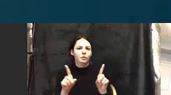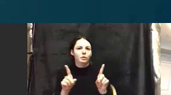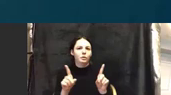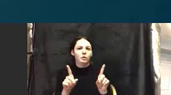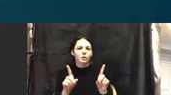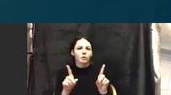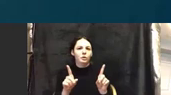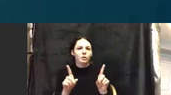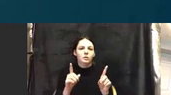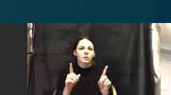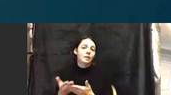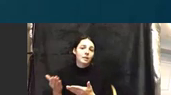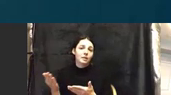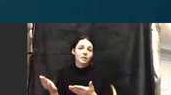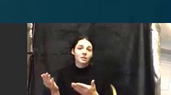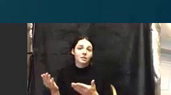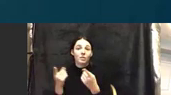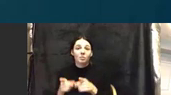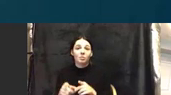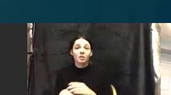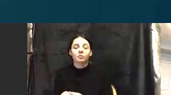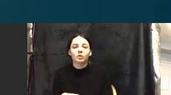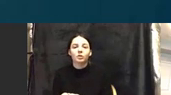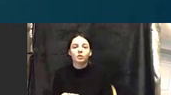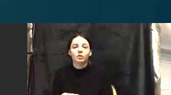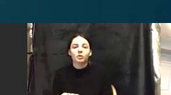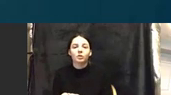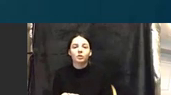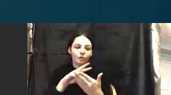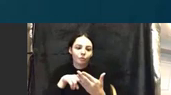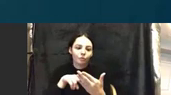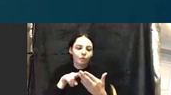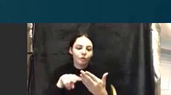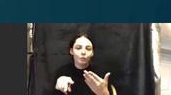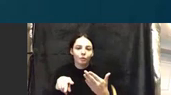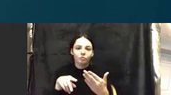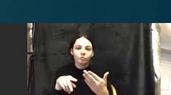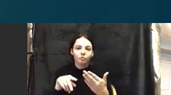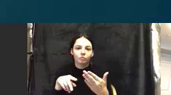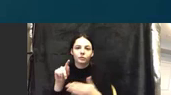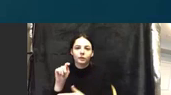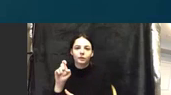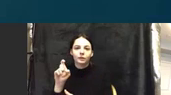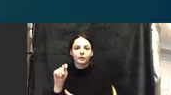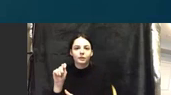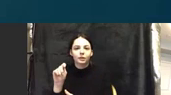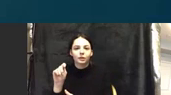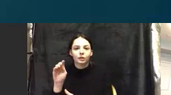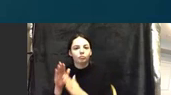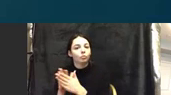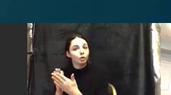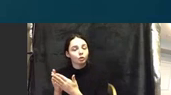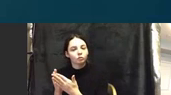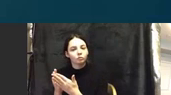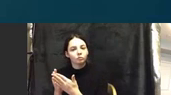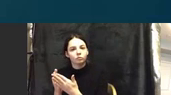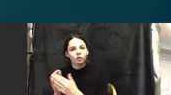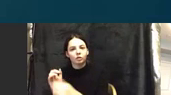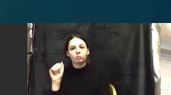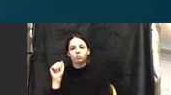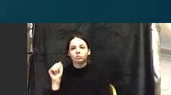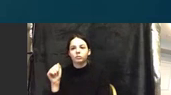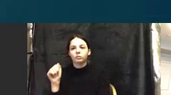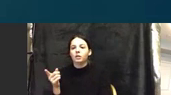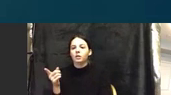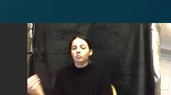And we read textbooks, really. We're forced to read in schools, depending on what